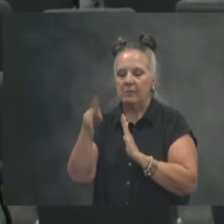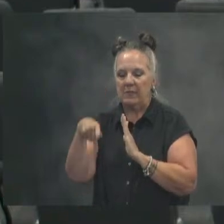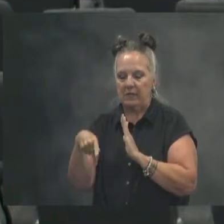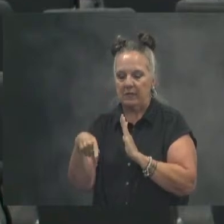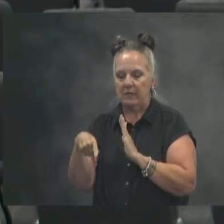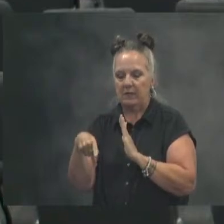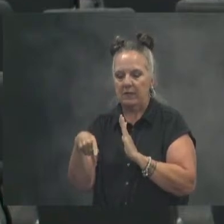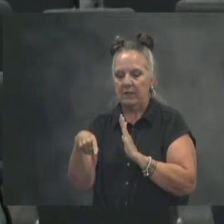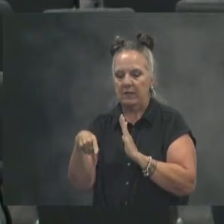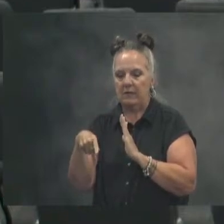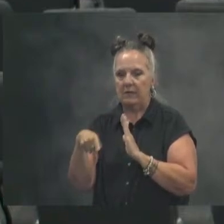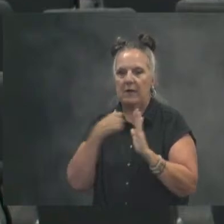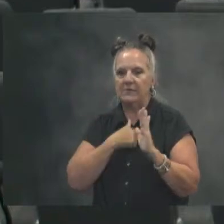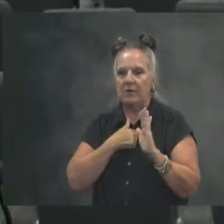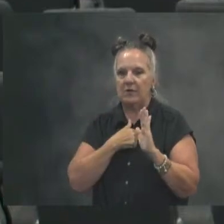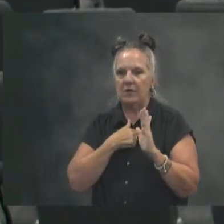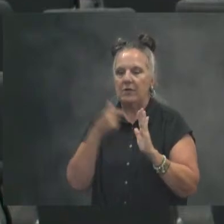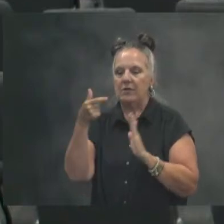GDPB,